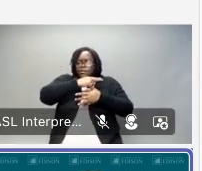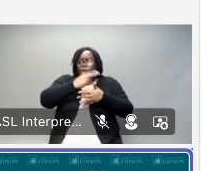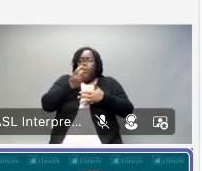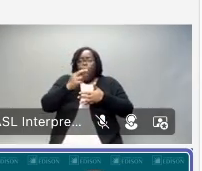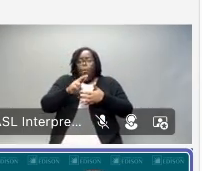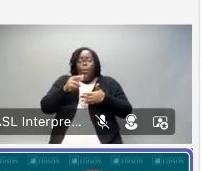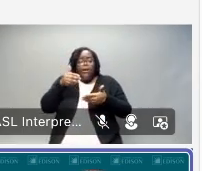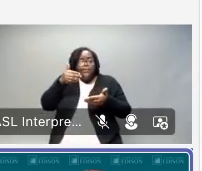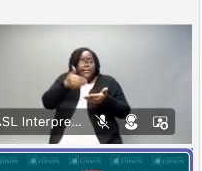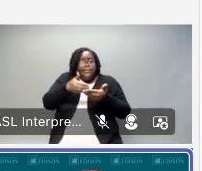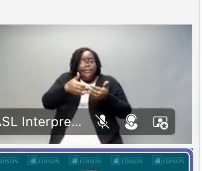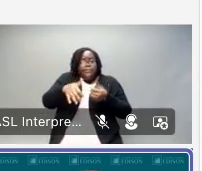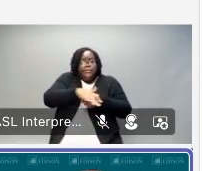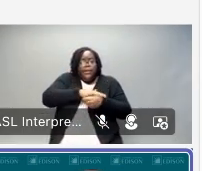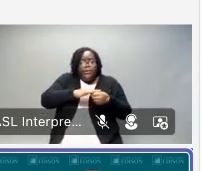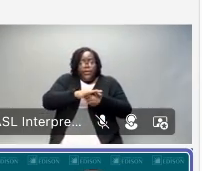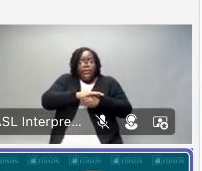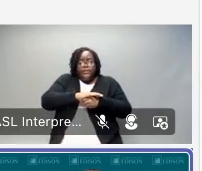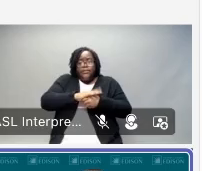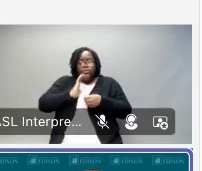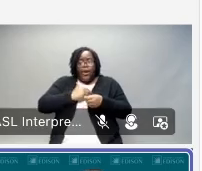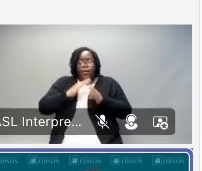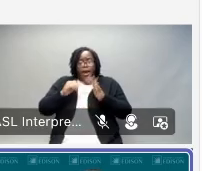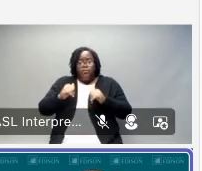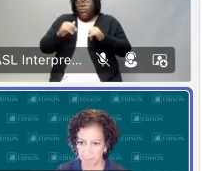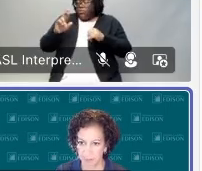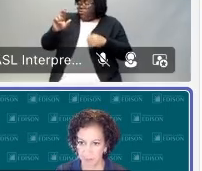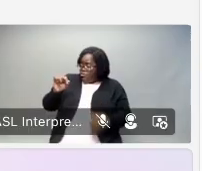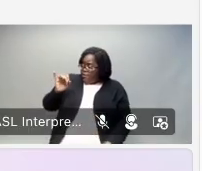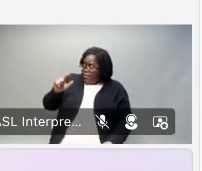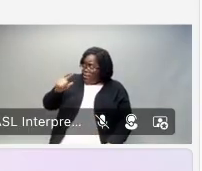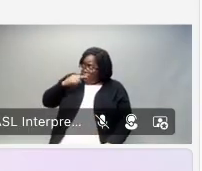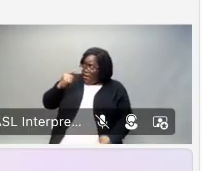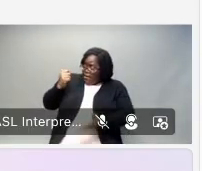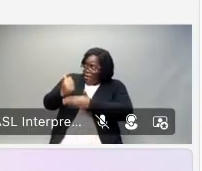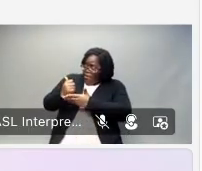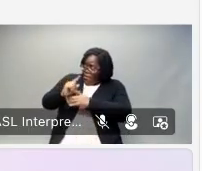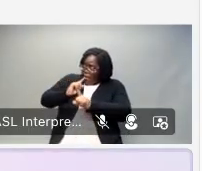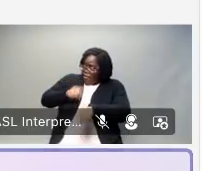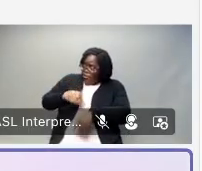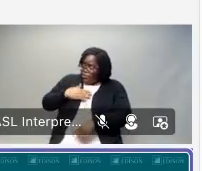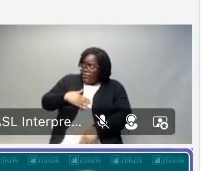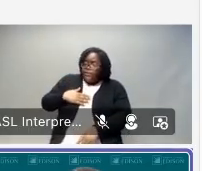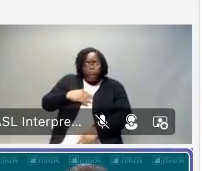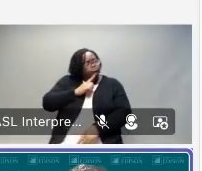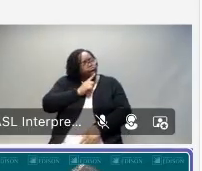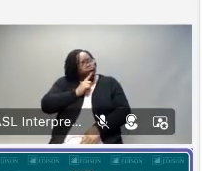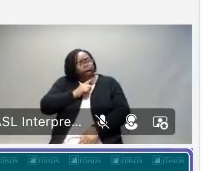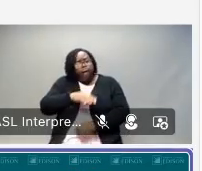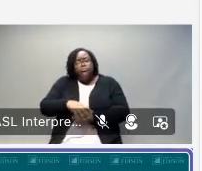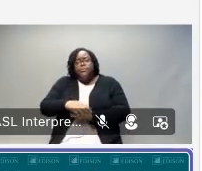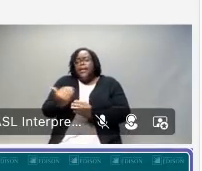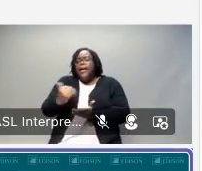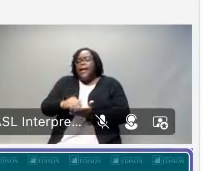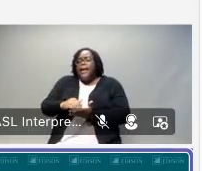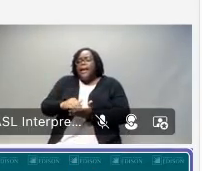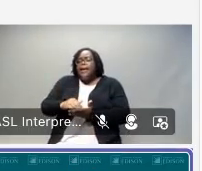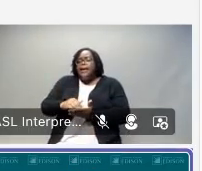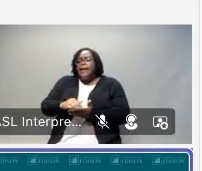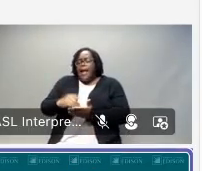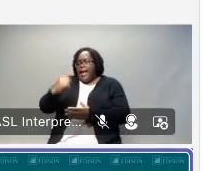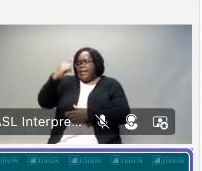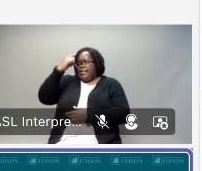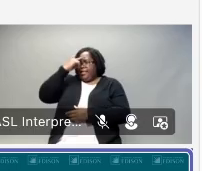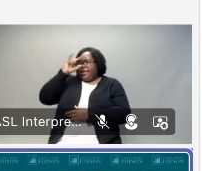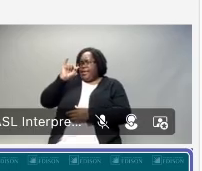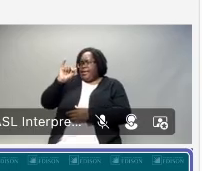on nearby areas? Raphael, can you help with this one? Sure. And again, I believe